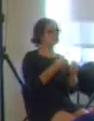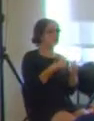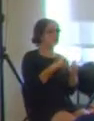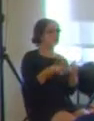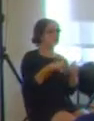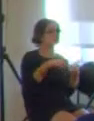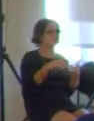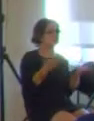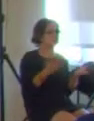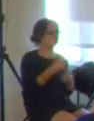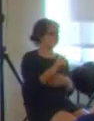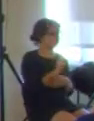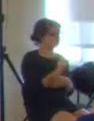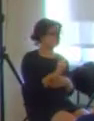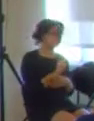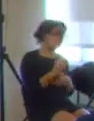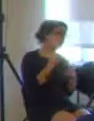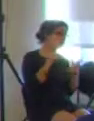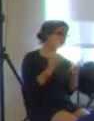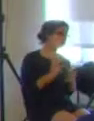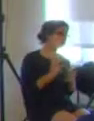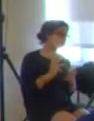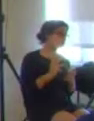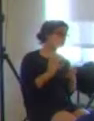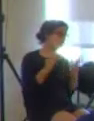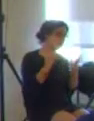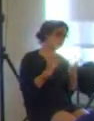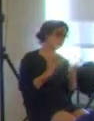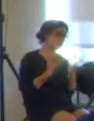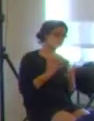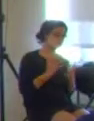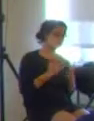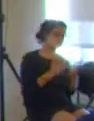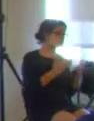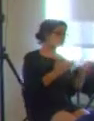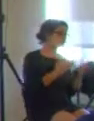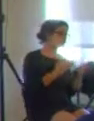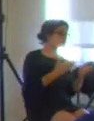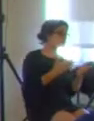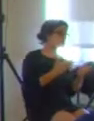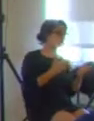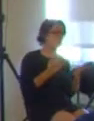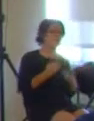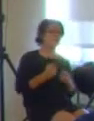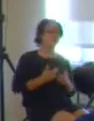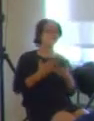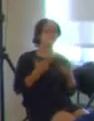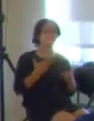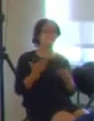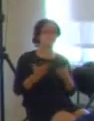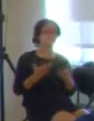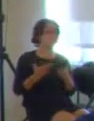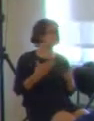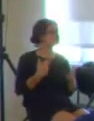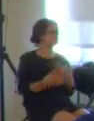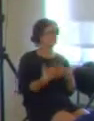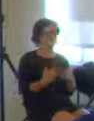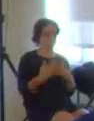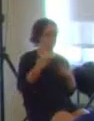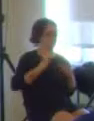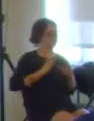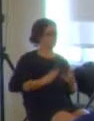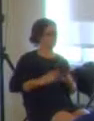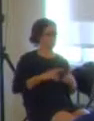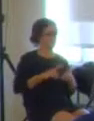that, unfortunately, neither service, amount or type of services made a difference in client outcomes.